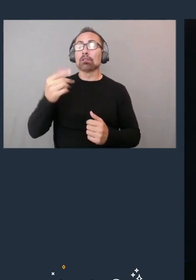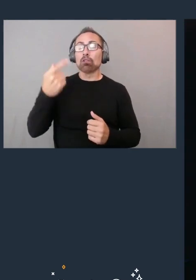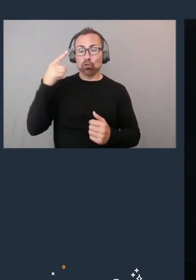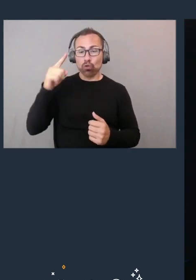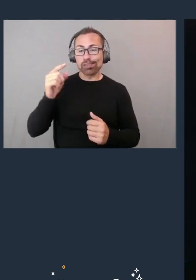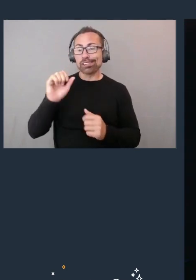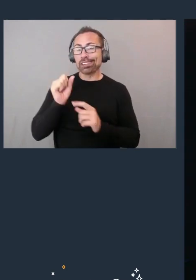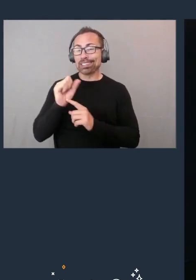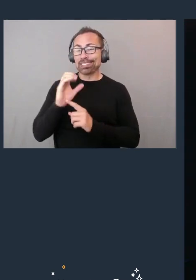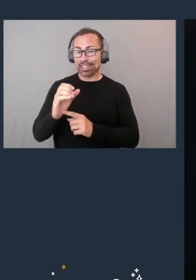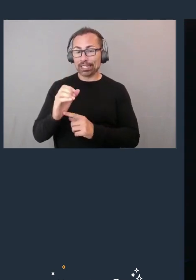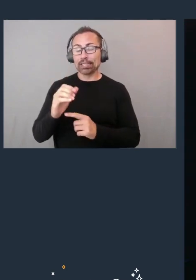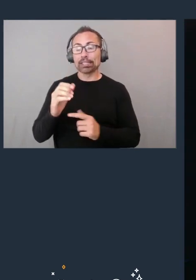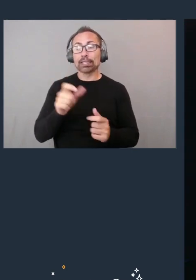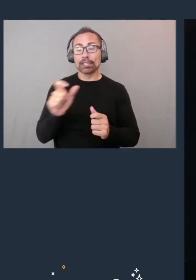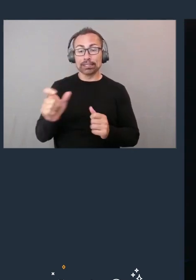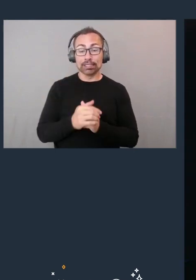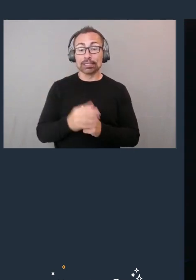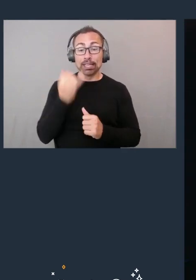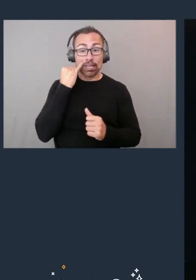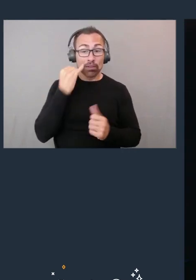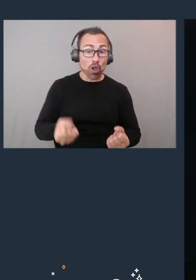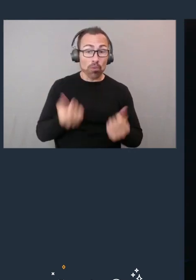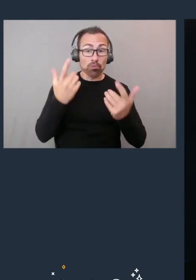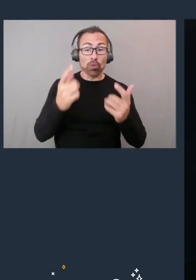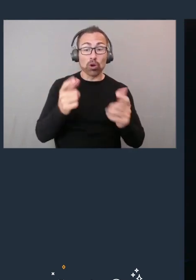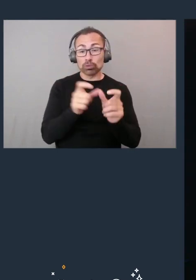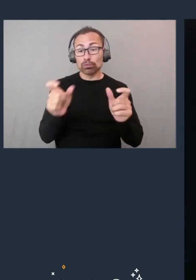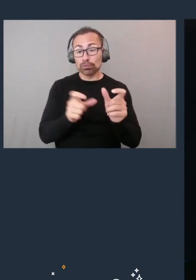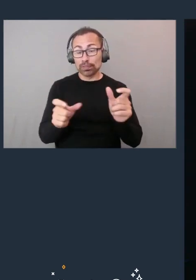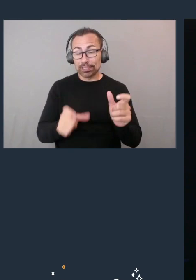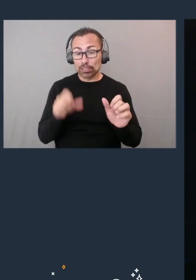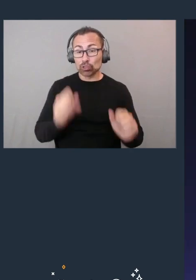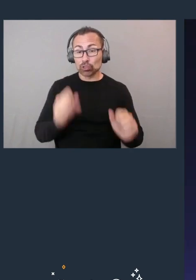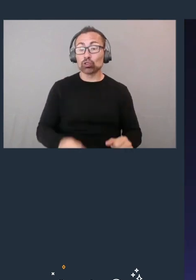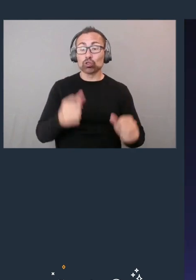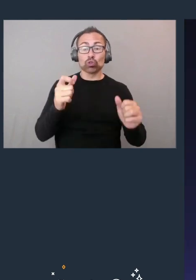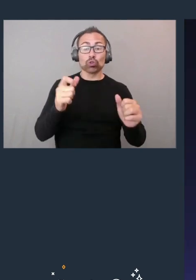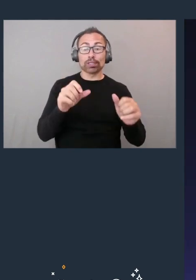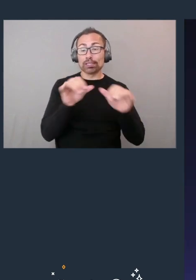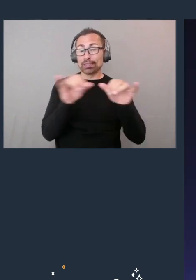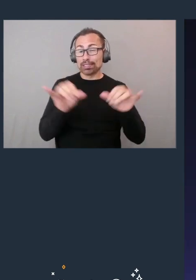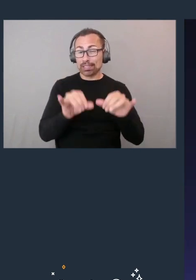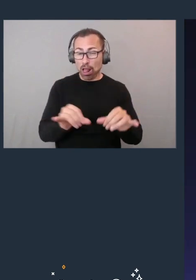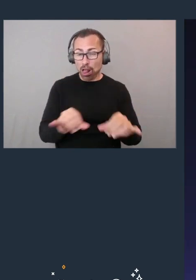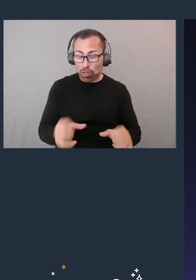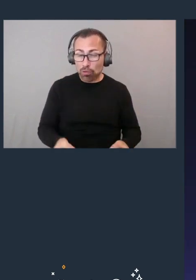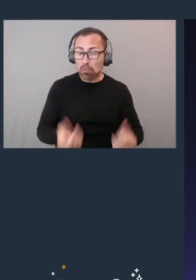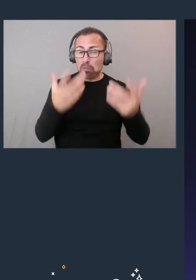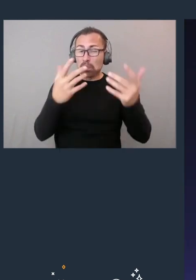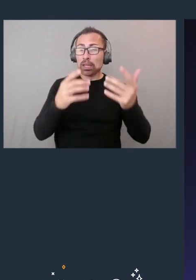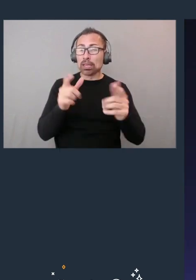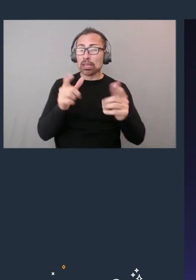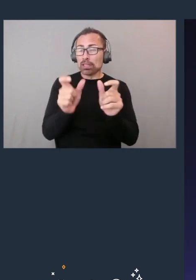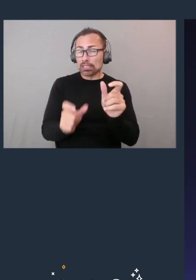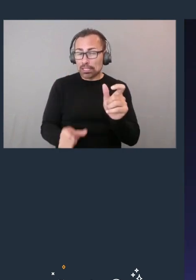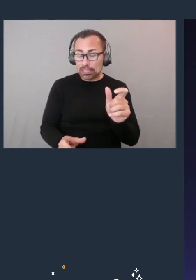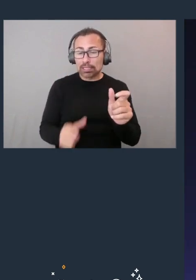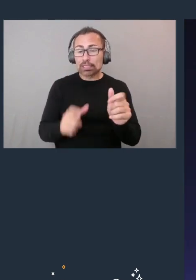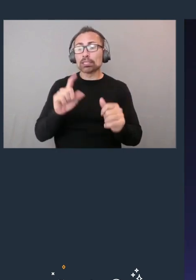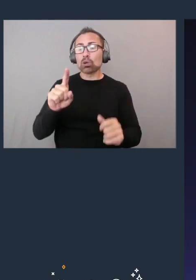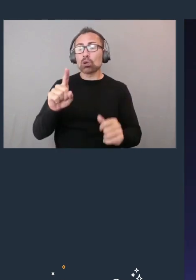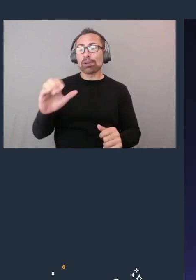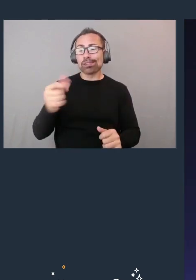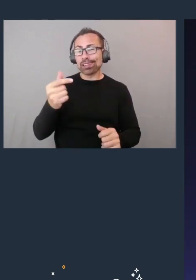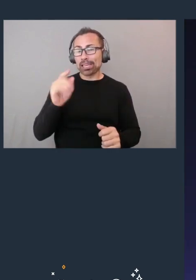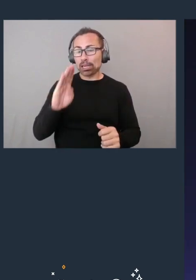across multiple instances, you can potentially scale to hundreds of instances and hundreds of gigabytes per second. So you get the same experience with Mount